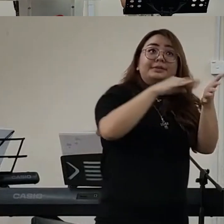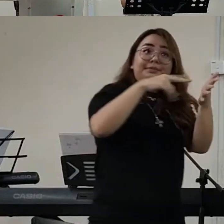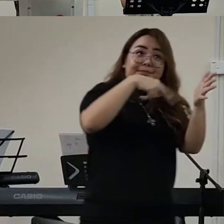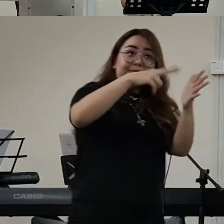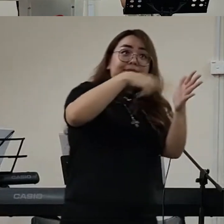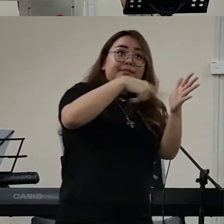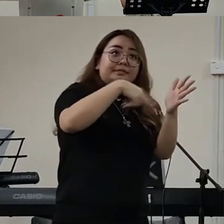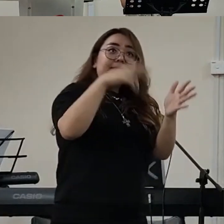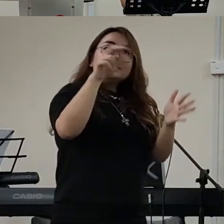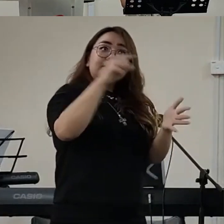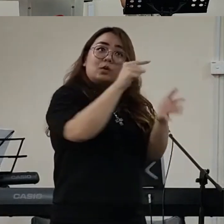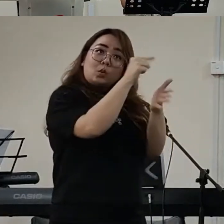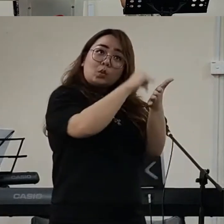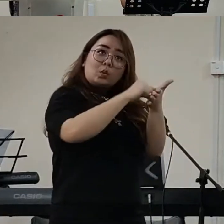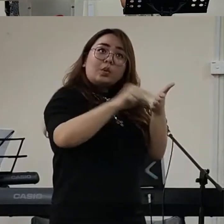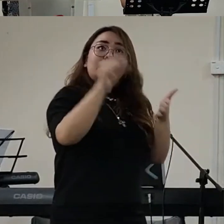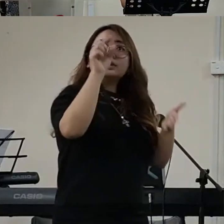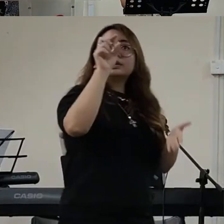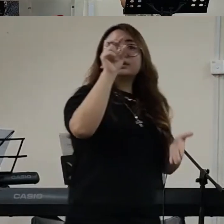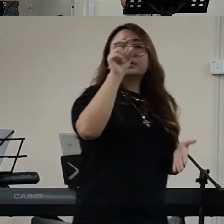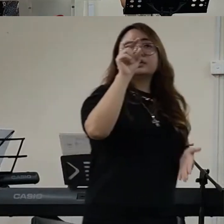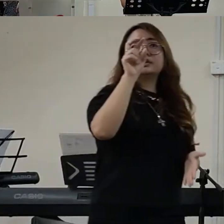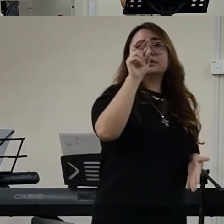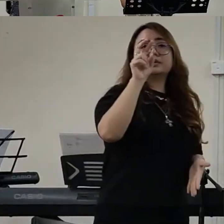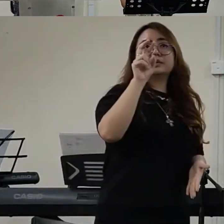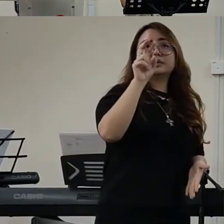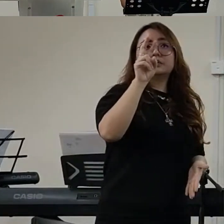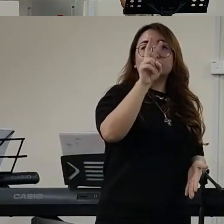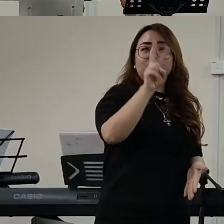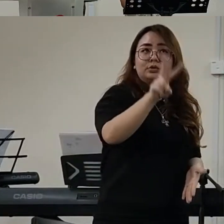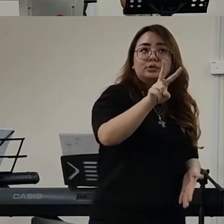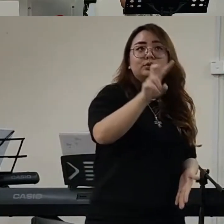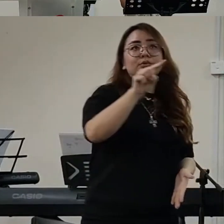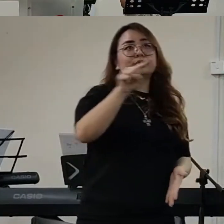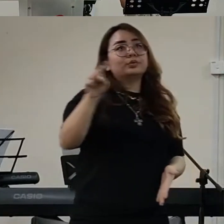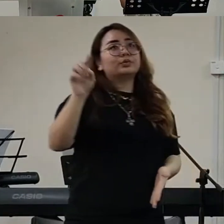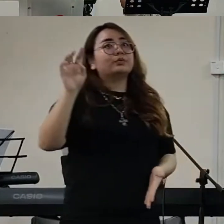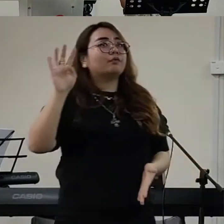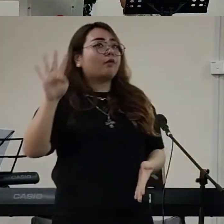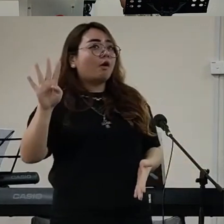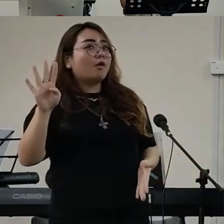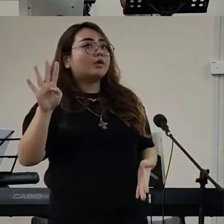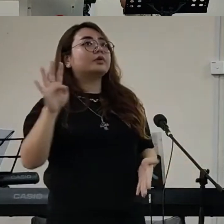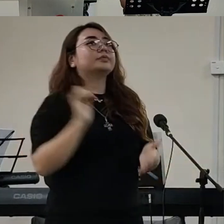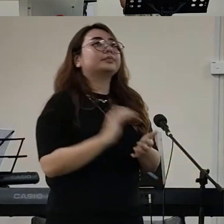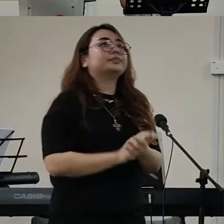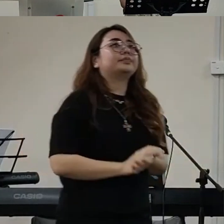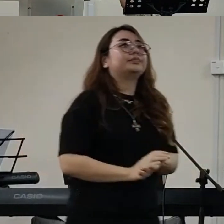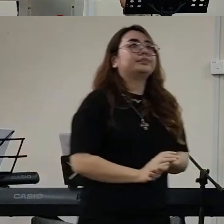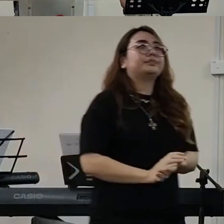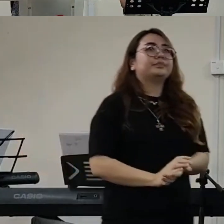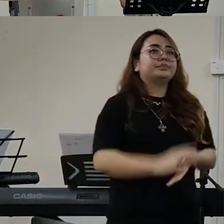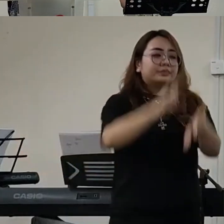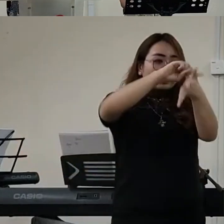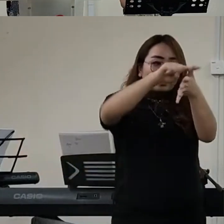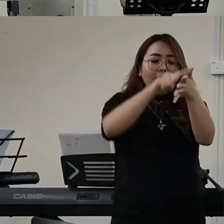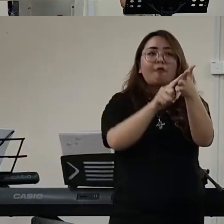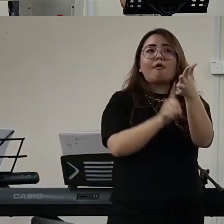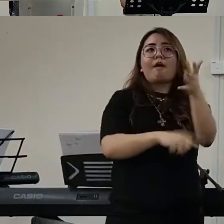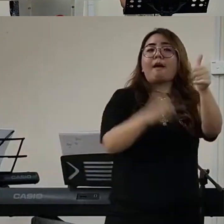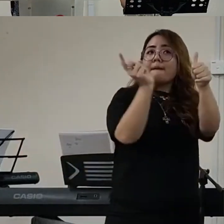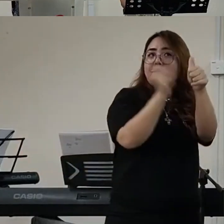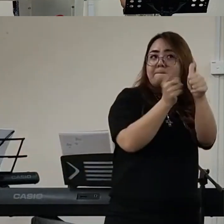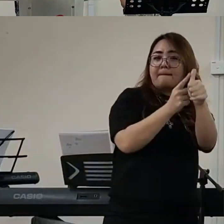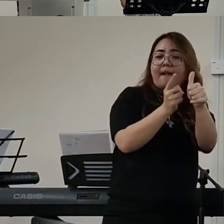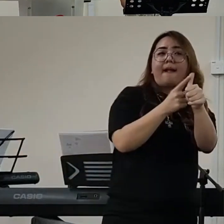read, from 2b to 4. Okay, in Ezekiel, we have 5 points. The first 4 points is as shepherds, what we